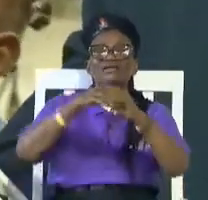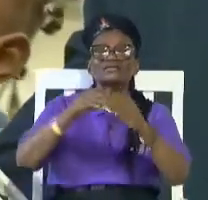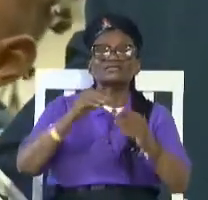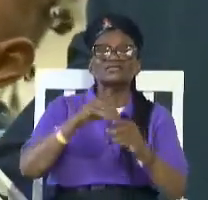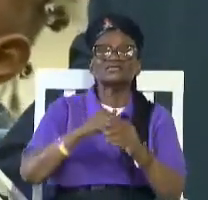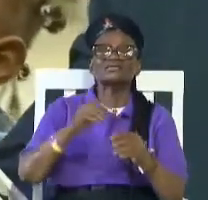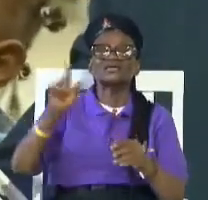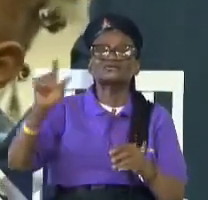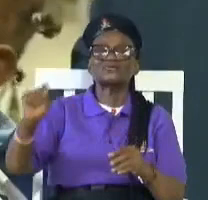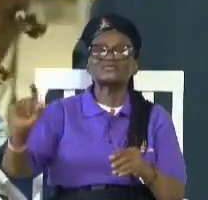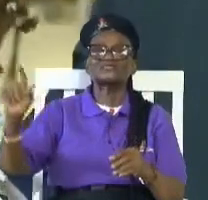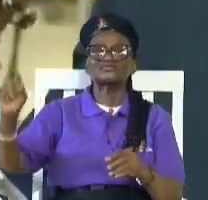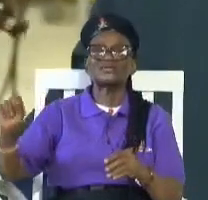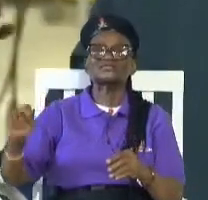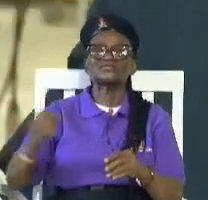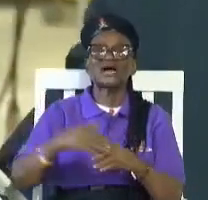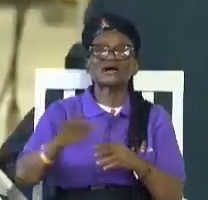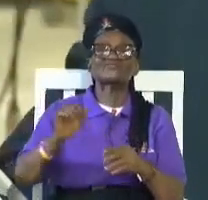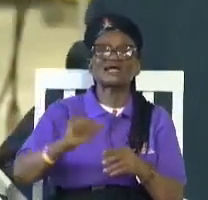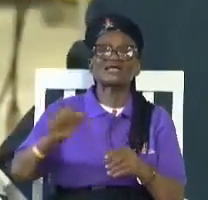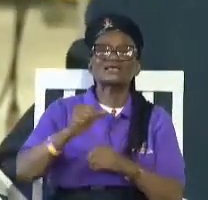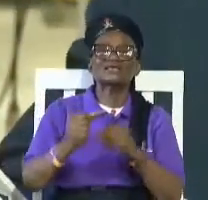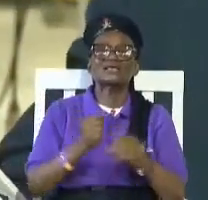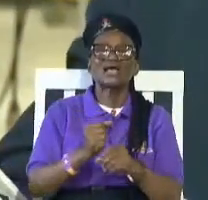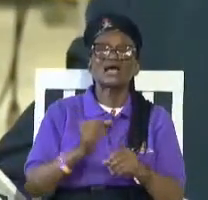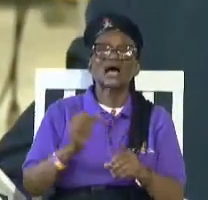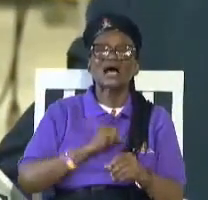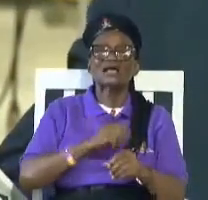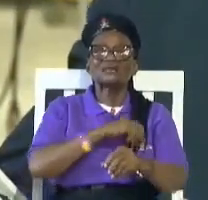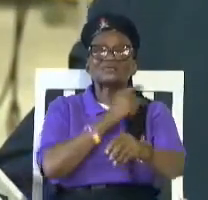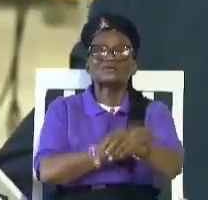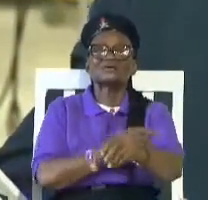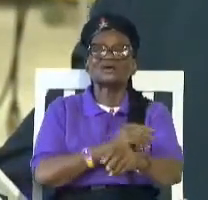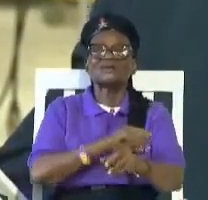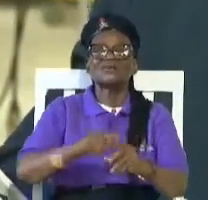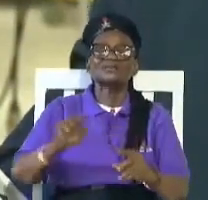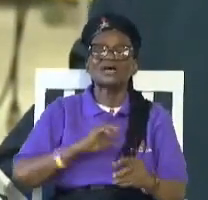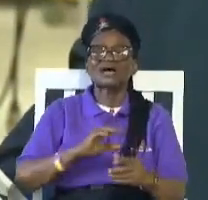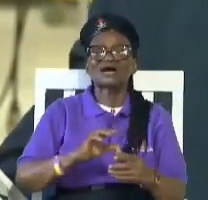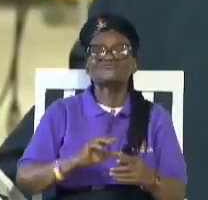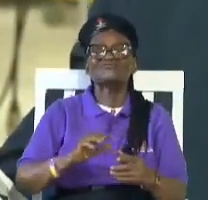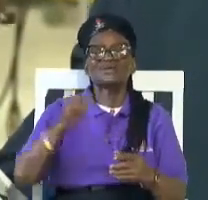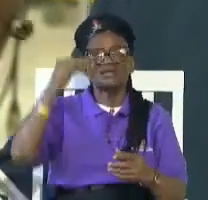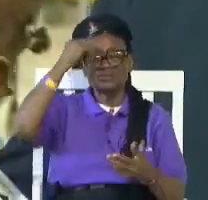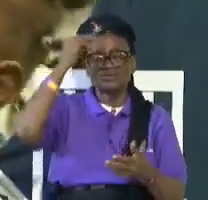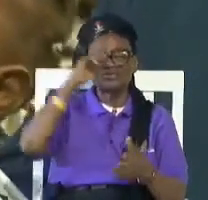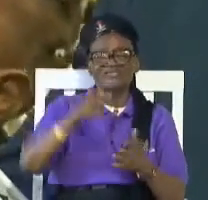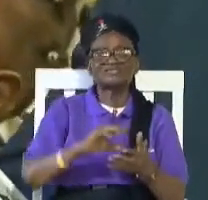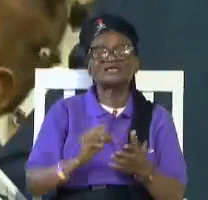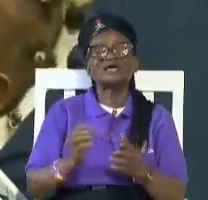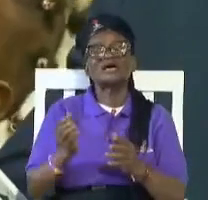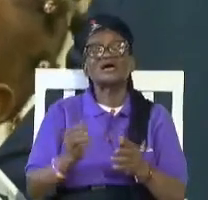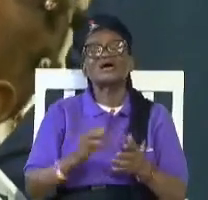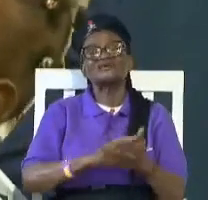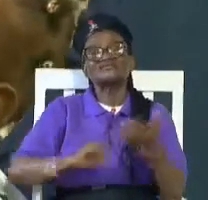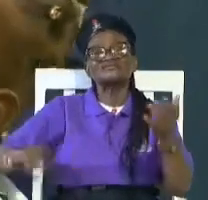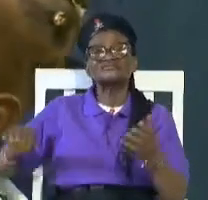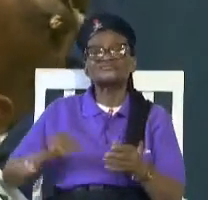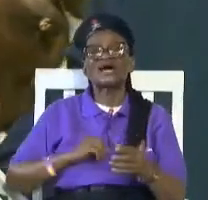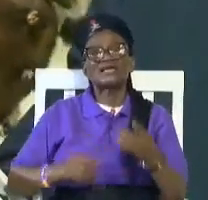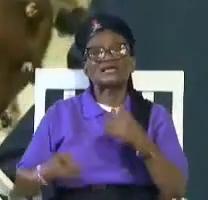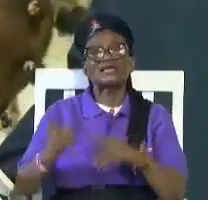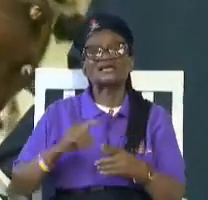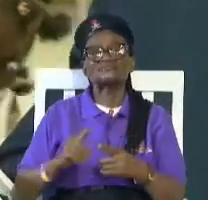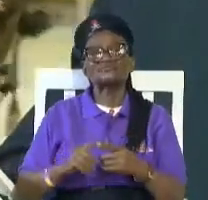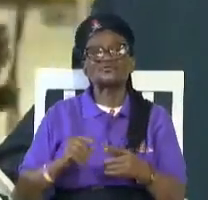2020, and after a year, I took in, and I had a miscarriage at week 10. So 2022, I came to camp